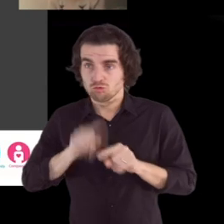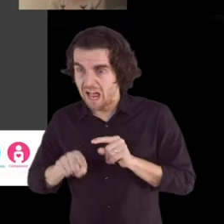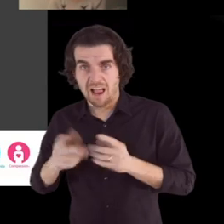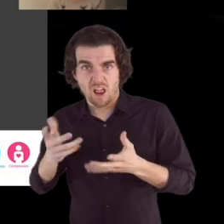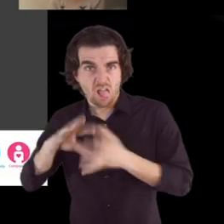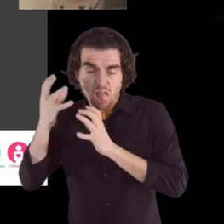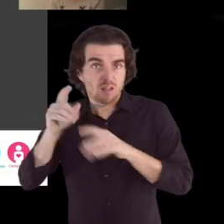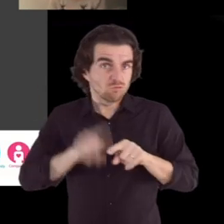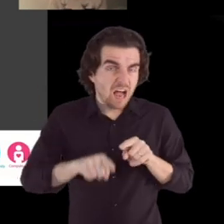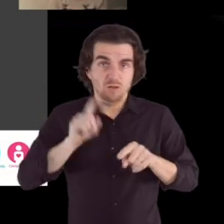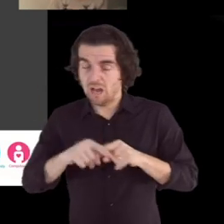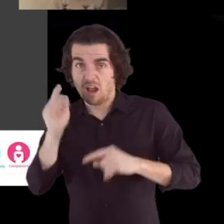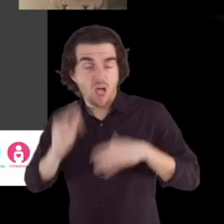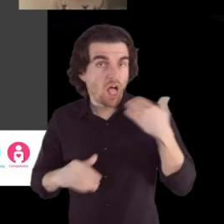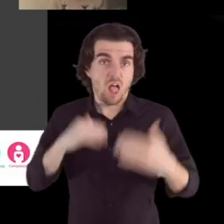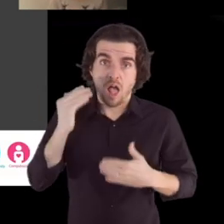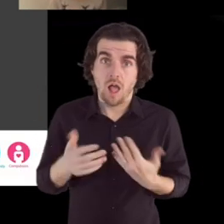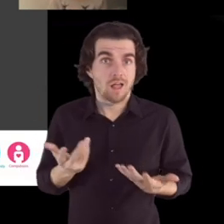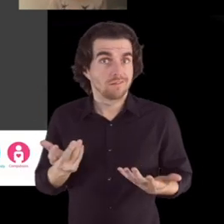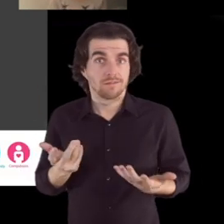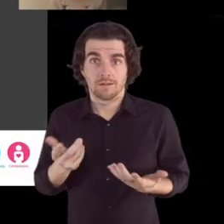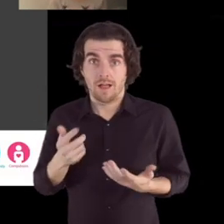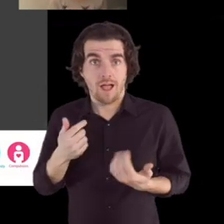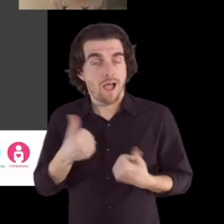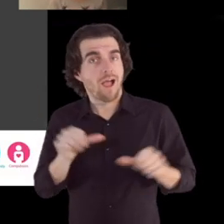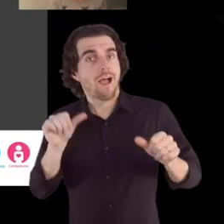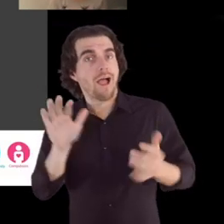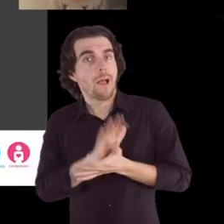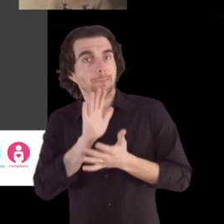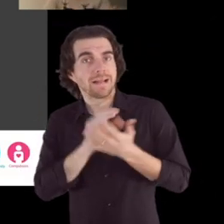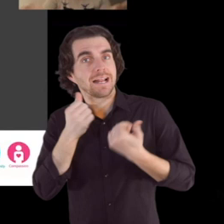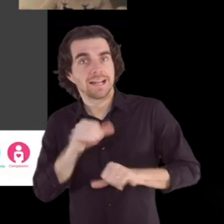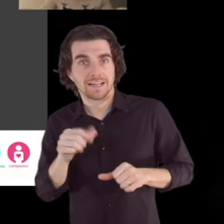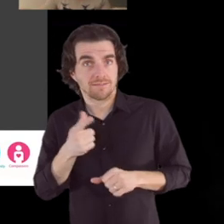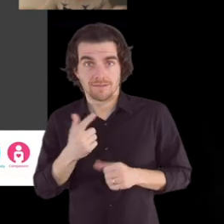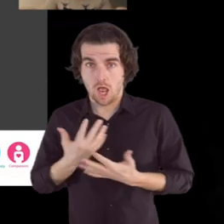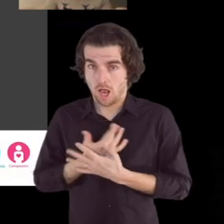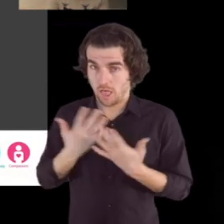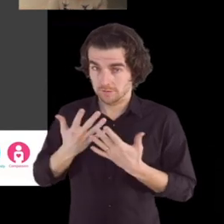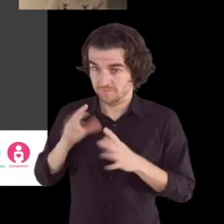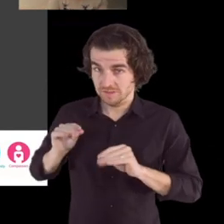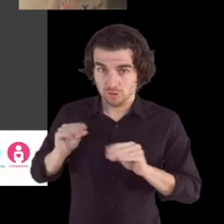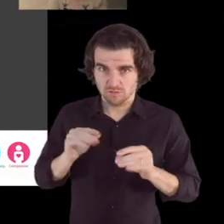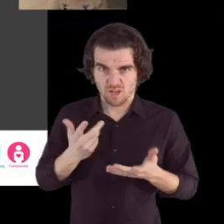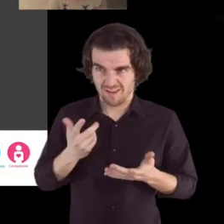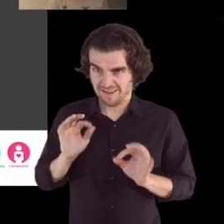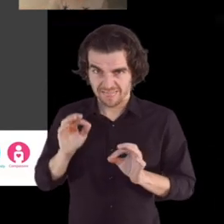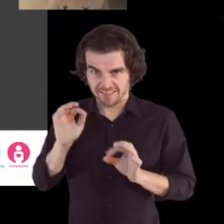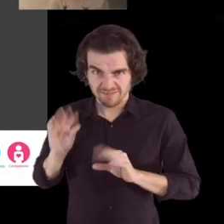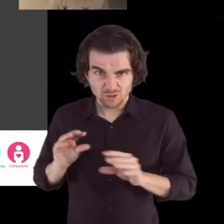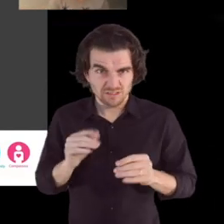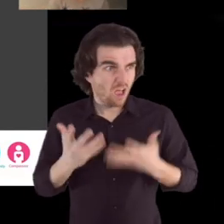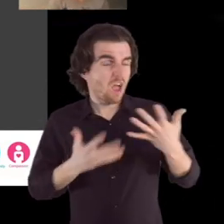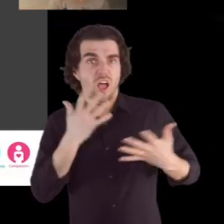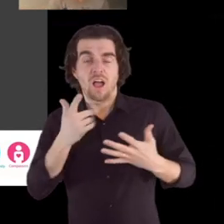move on to another thing. And there's no satisfaction in that either. You've just got lots of bits of things done and nothing actually completed. It